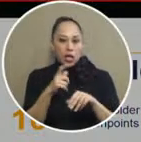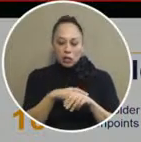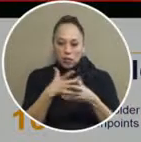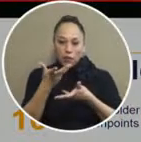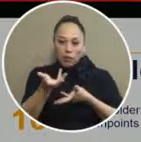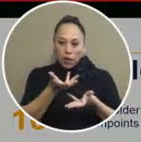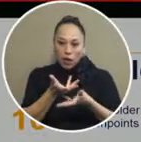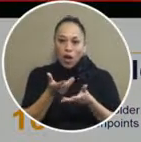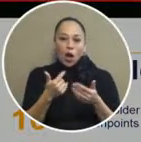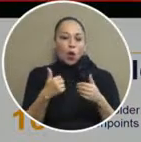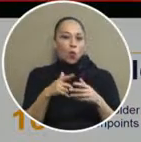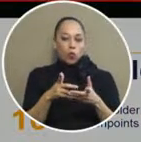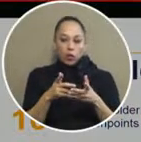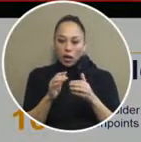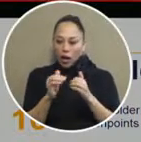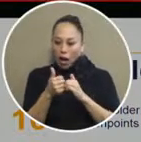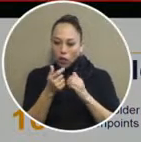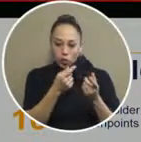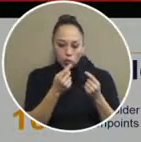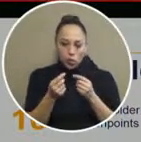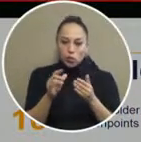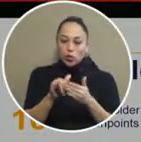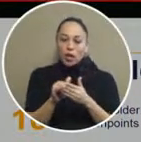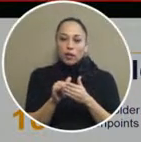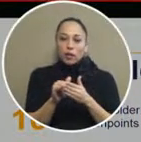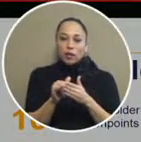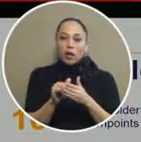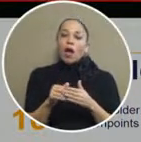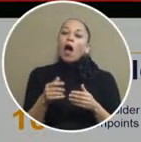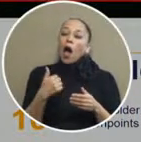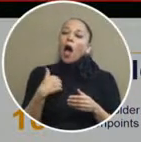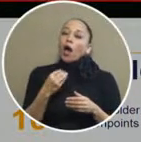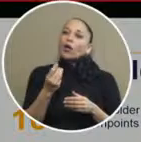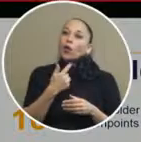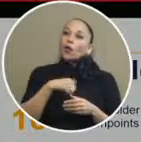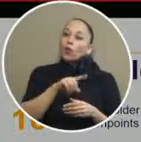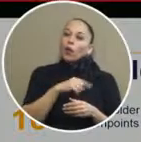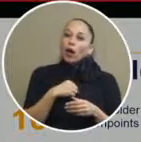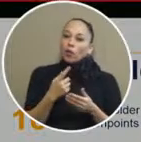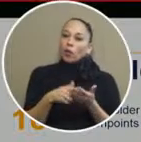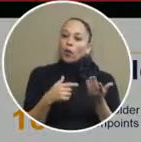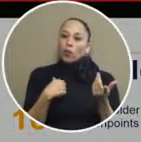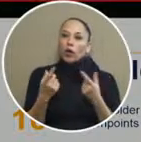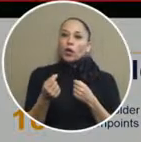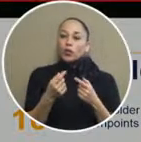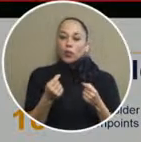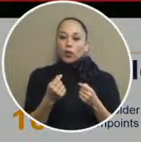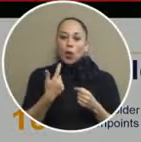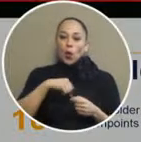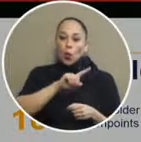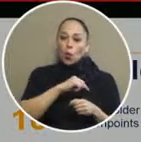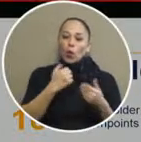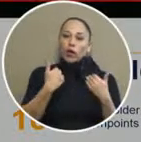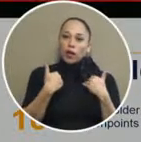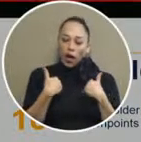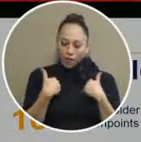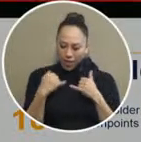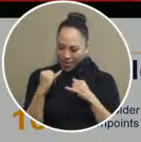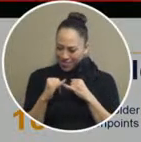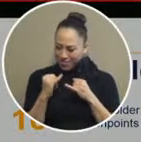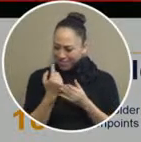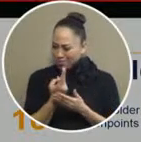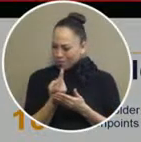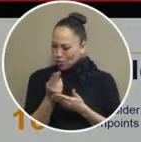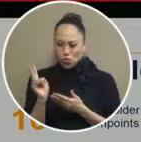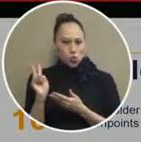walk you through how we've done that and where we are and where we intend on going. We have, in the last 2